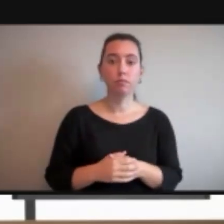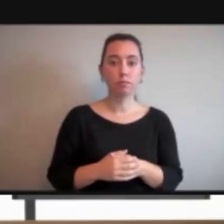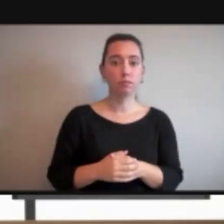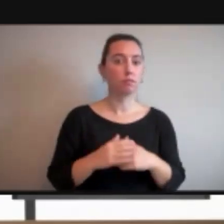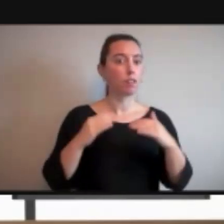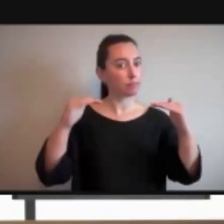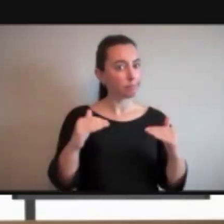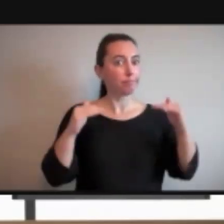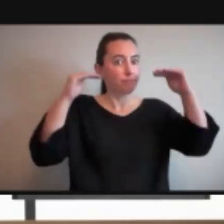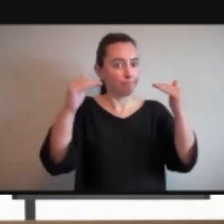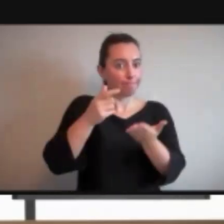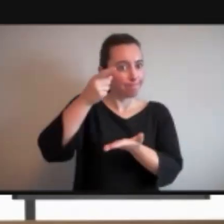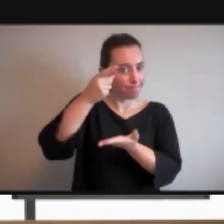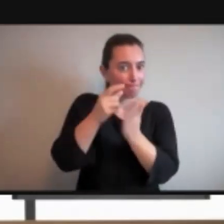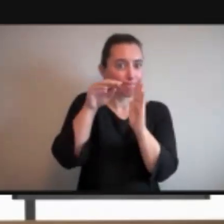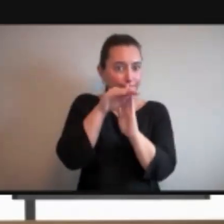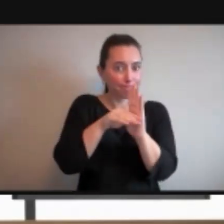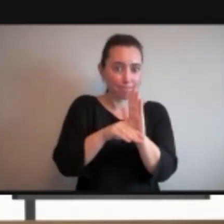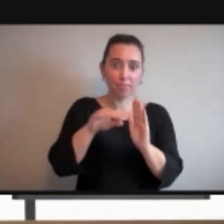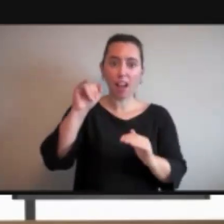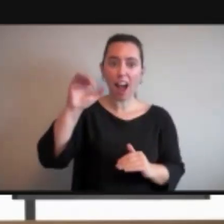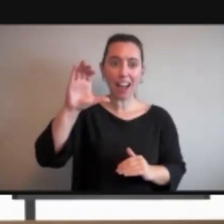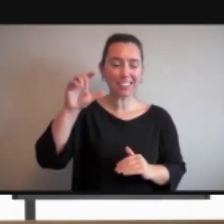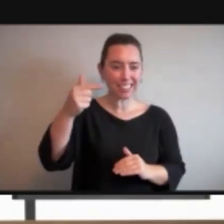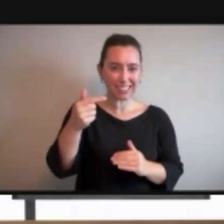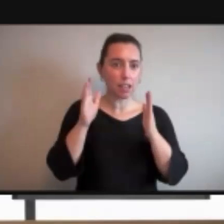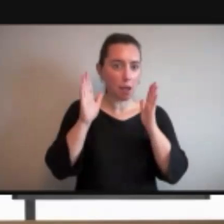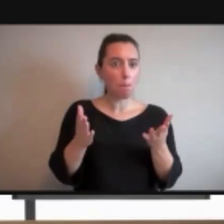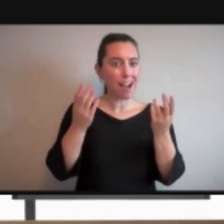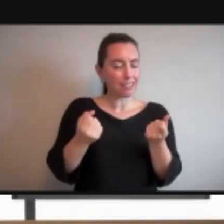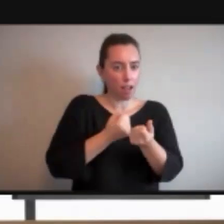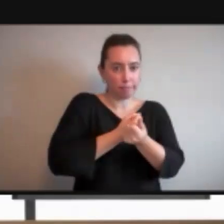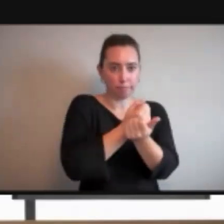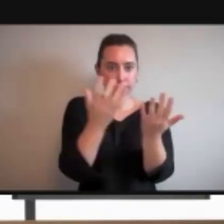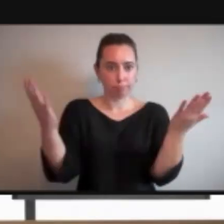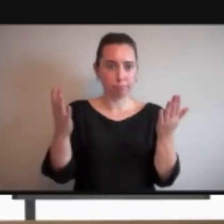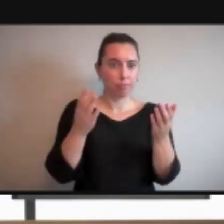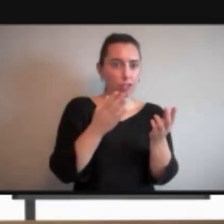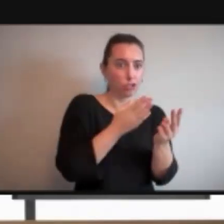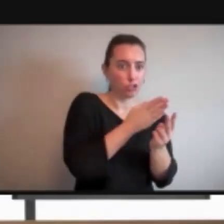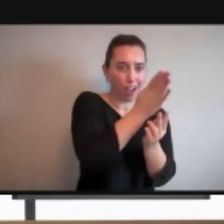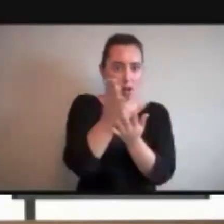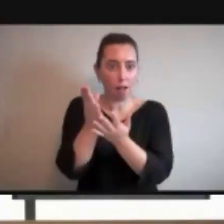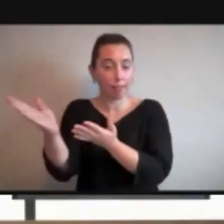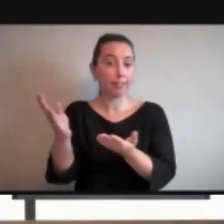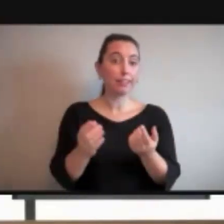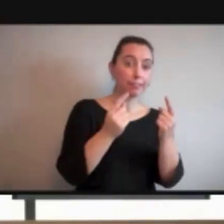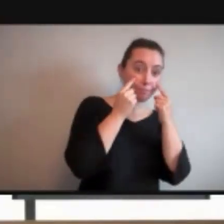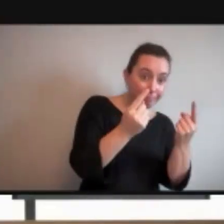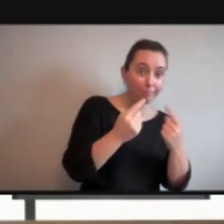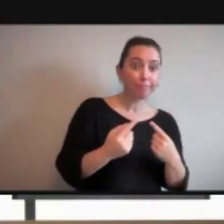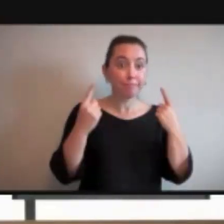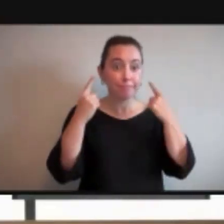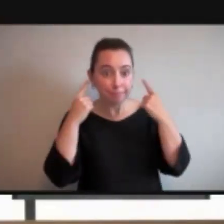that ICT support services must use more than one sensory channel provided, either directly or by referring to them to